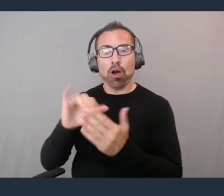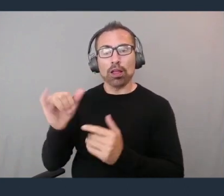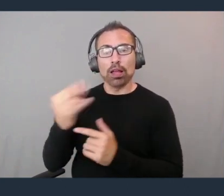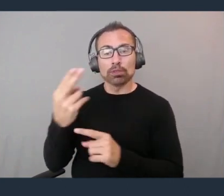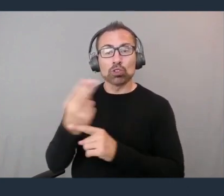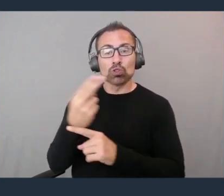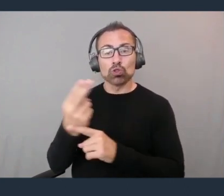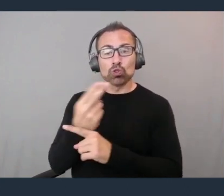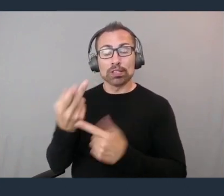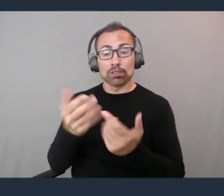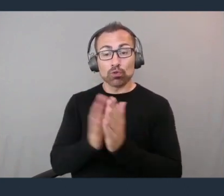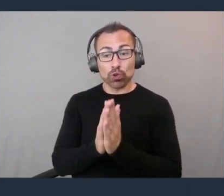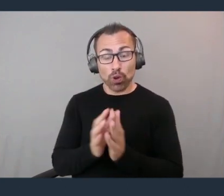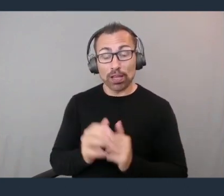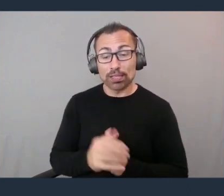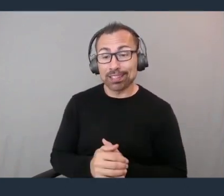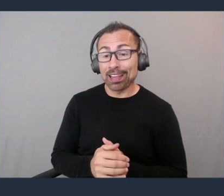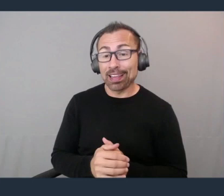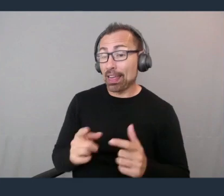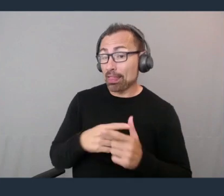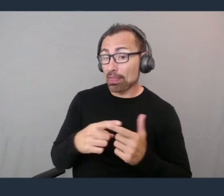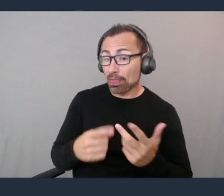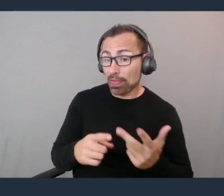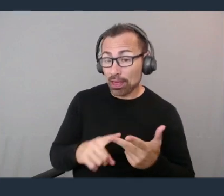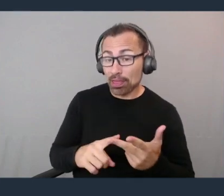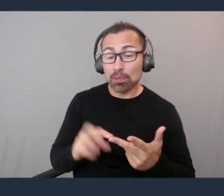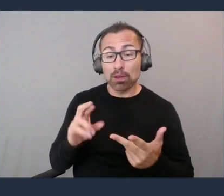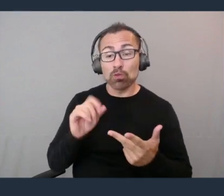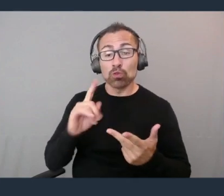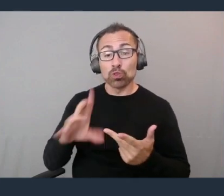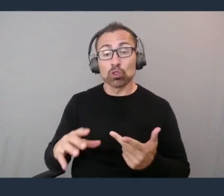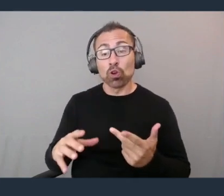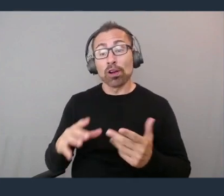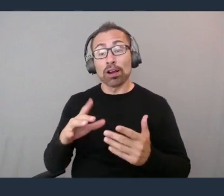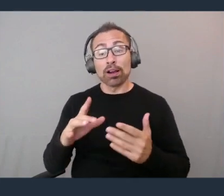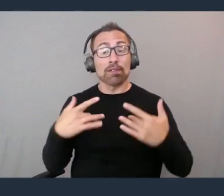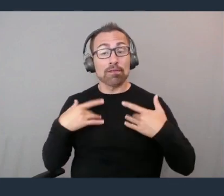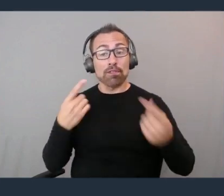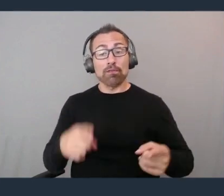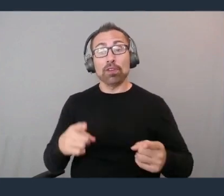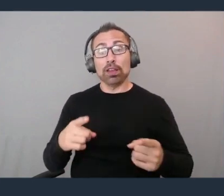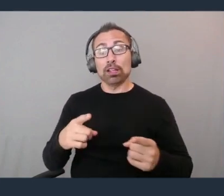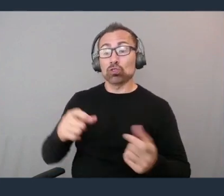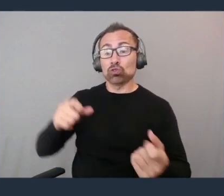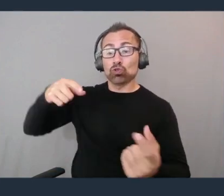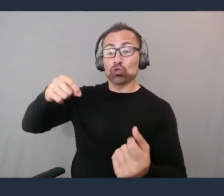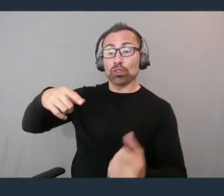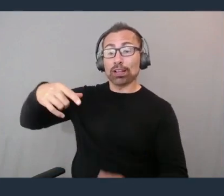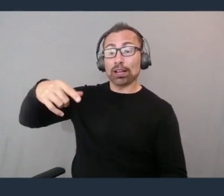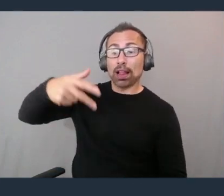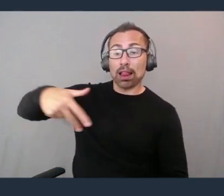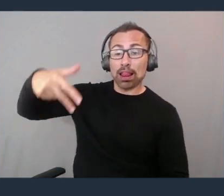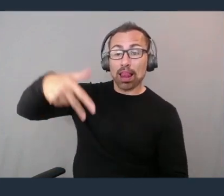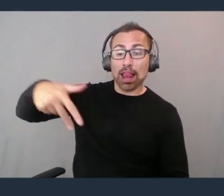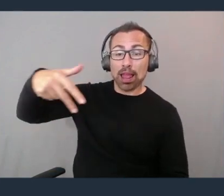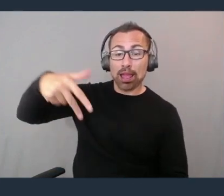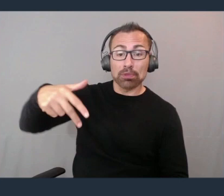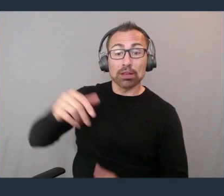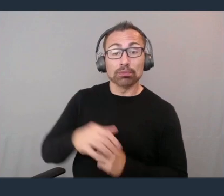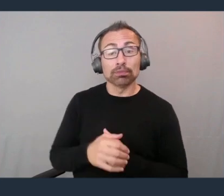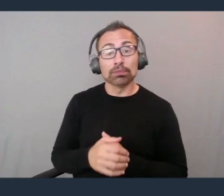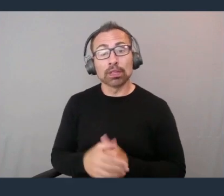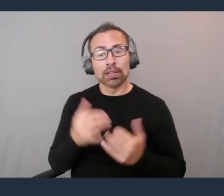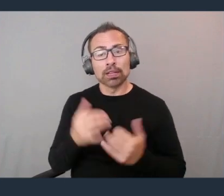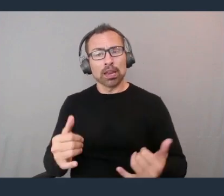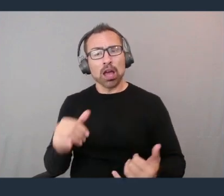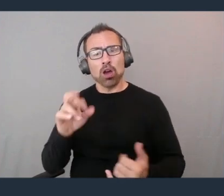may configure restore events in EventBridge to trigger Lambda on restore events. Now, with this setup, restore